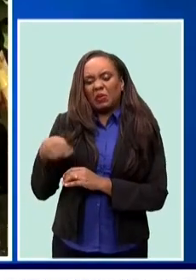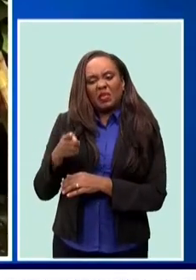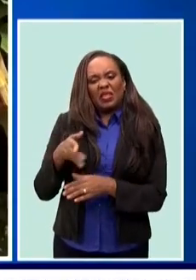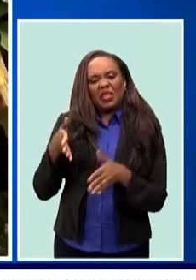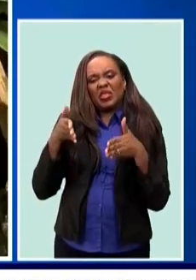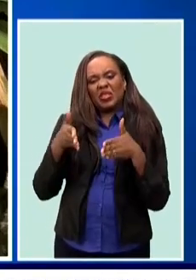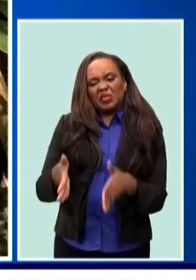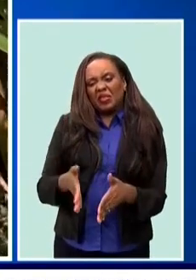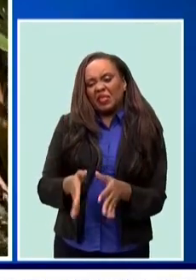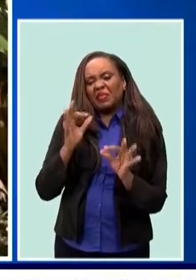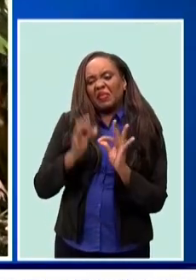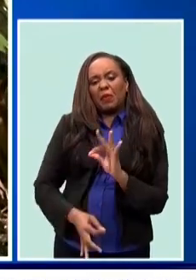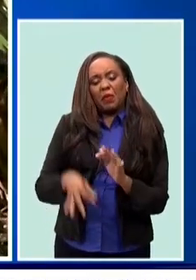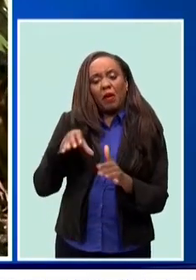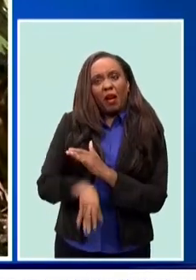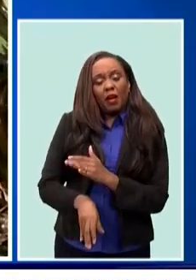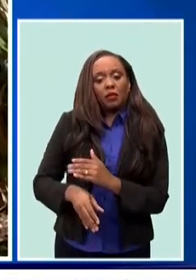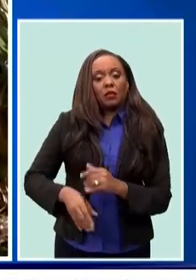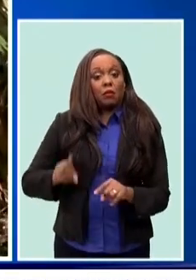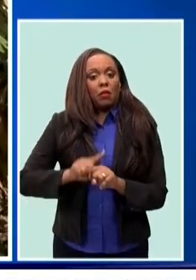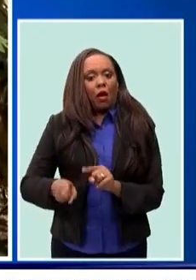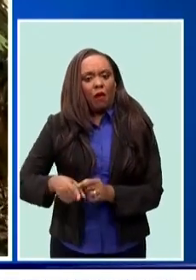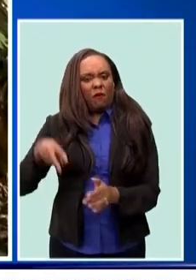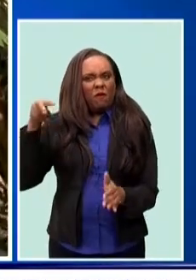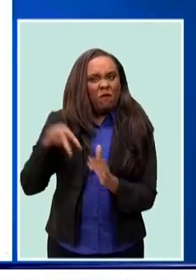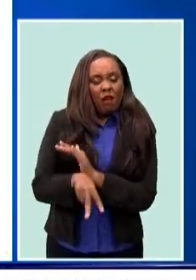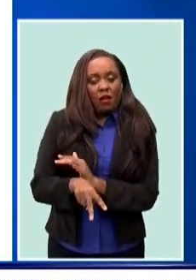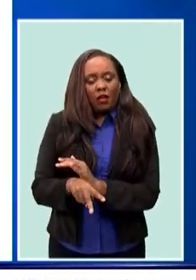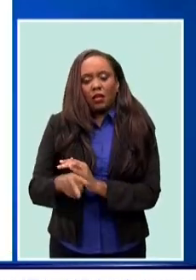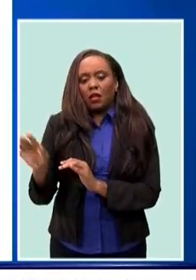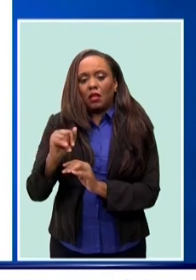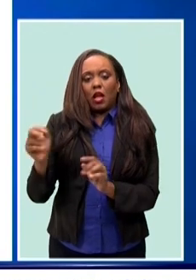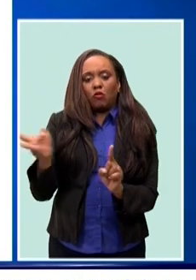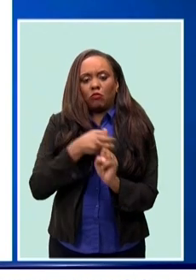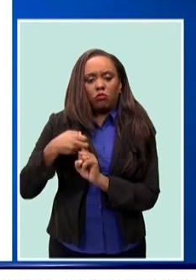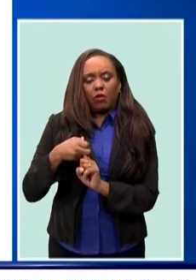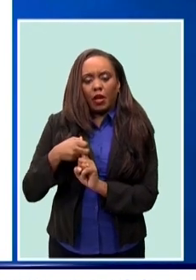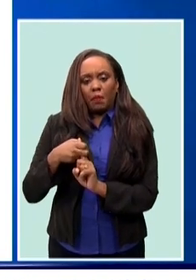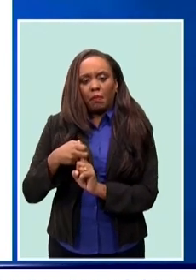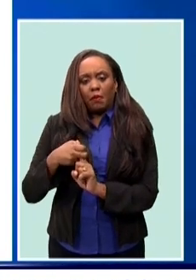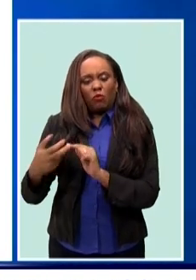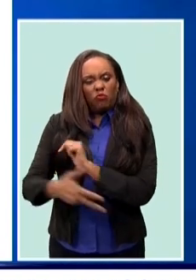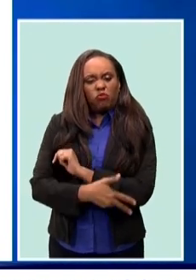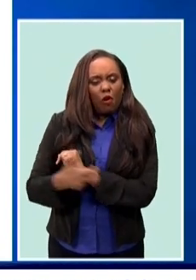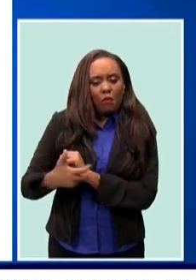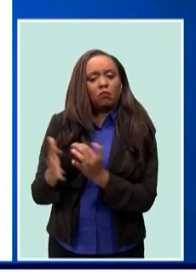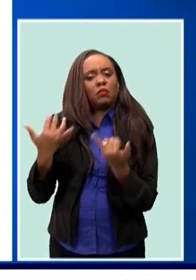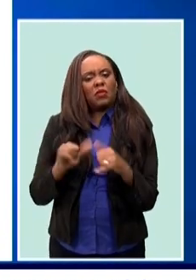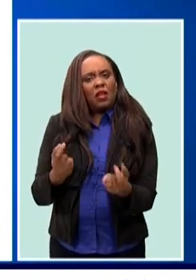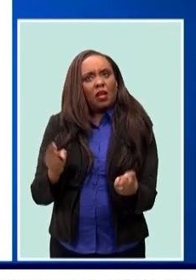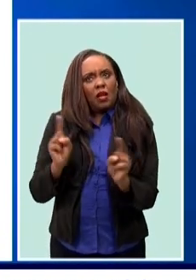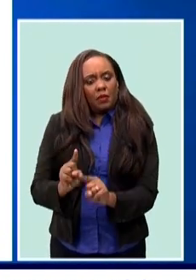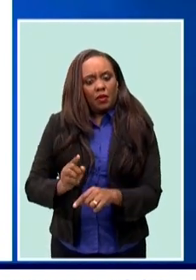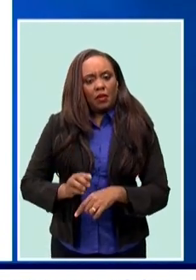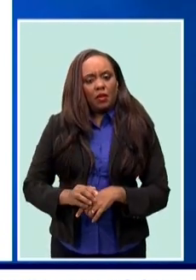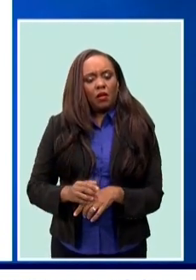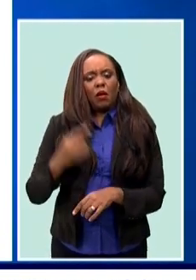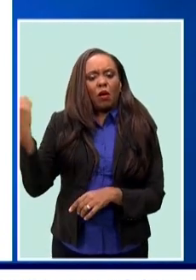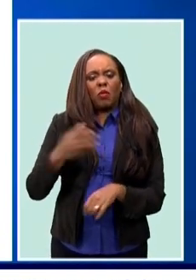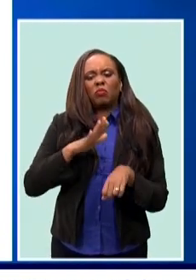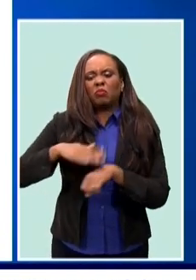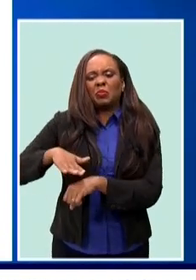crime. But it also cautions that violent crime, including rape and armed robbery, does occur, and it issues routine warnings